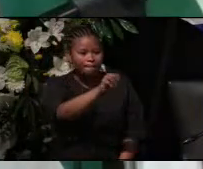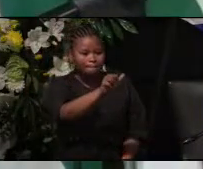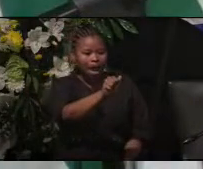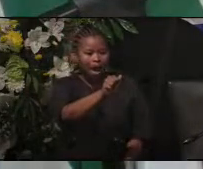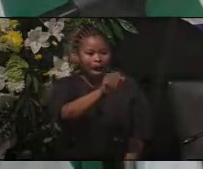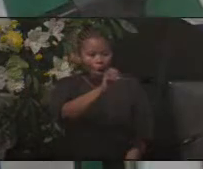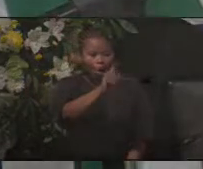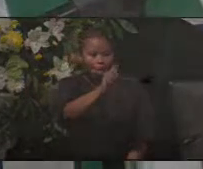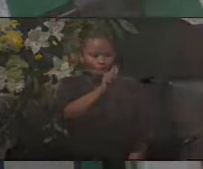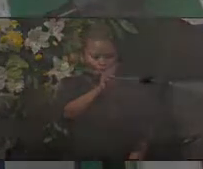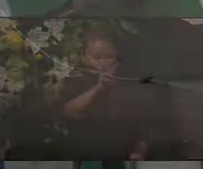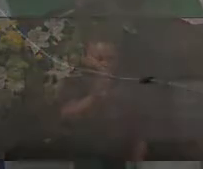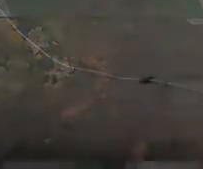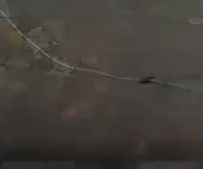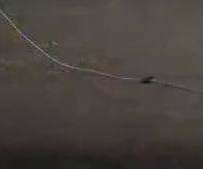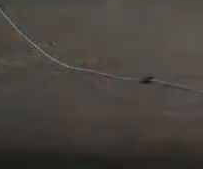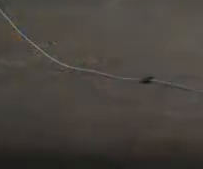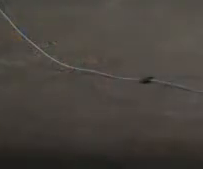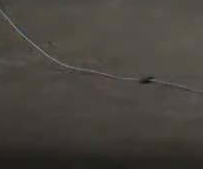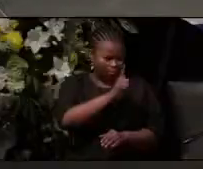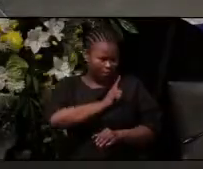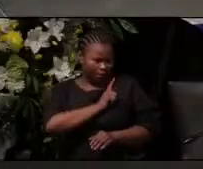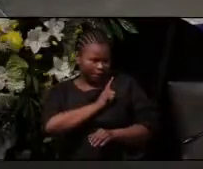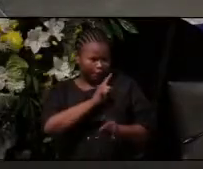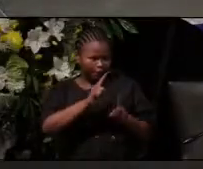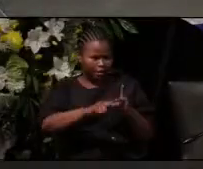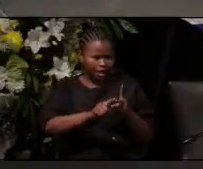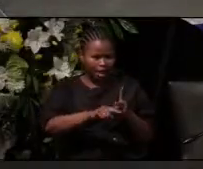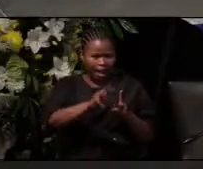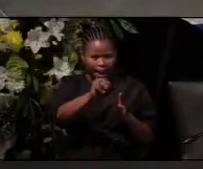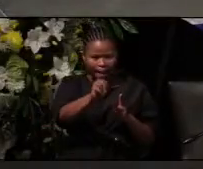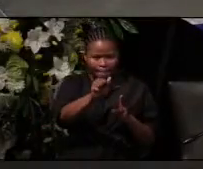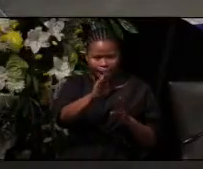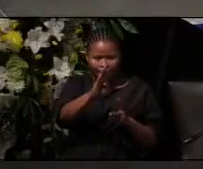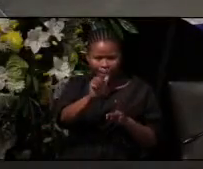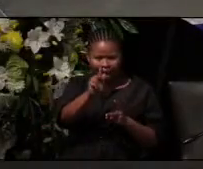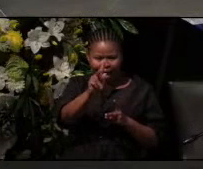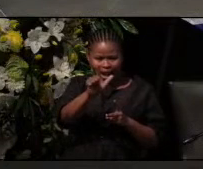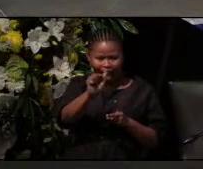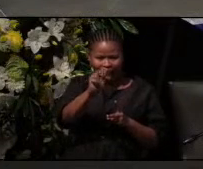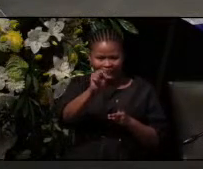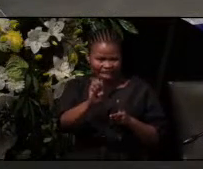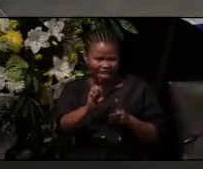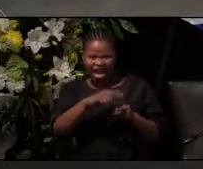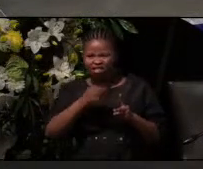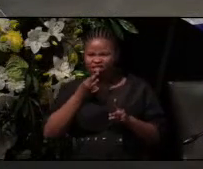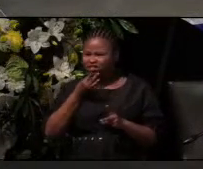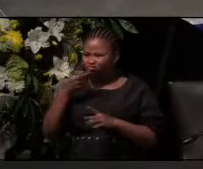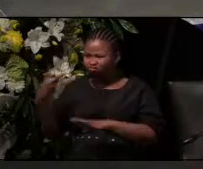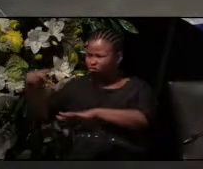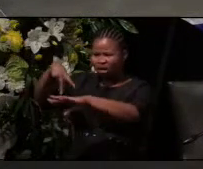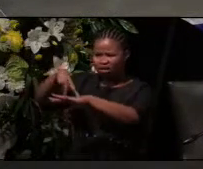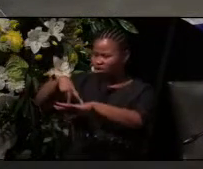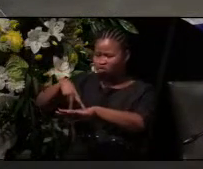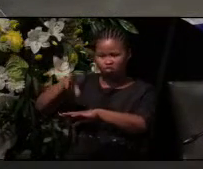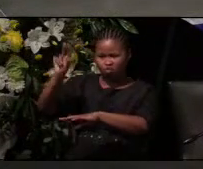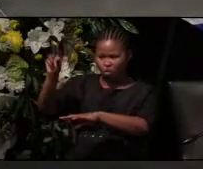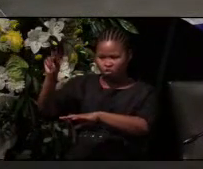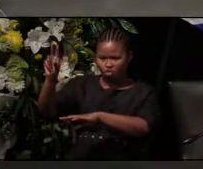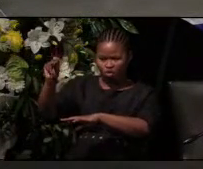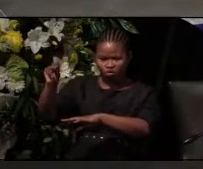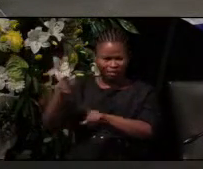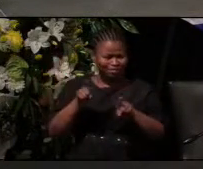is here I'm told Jose is here and I can't say they must stand